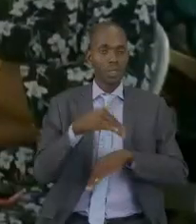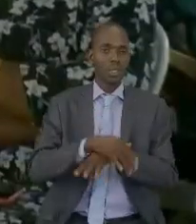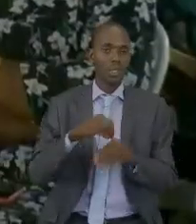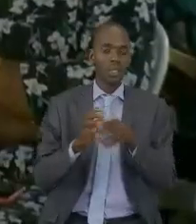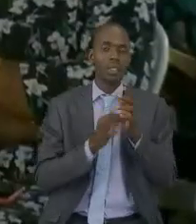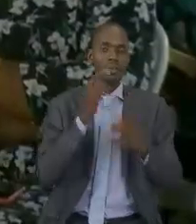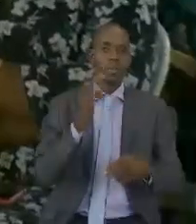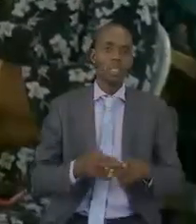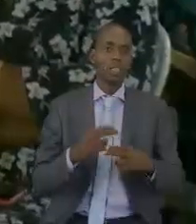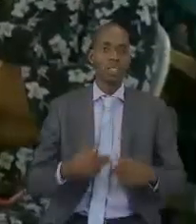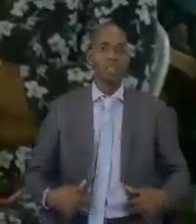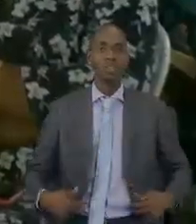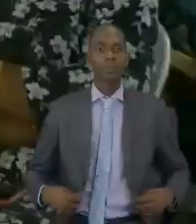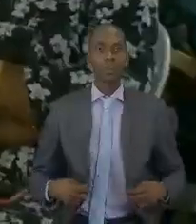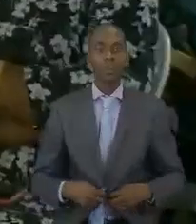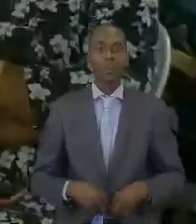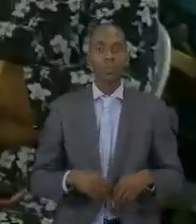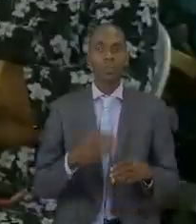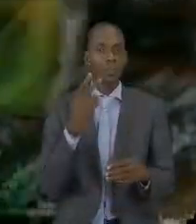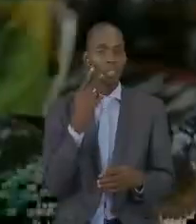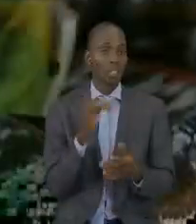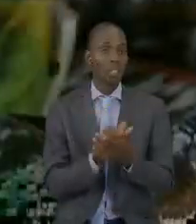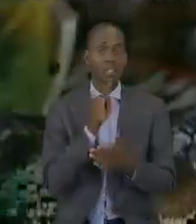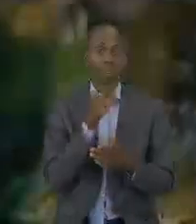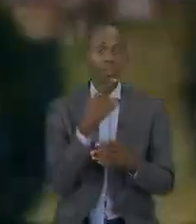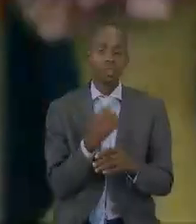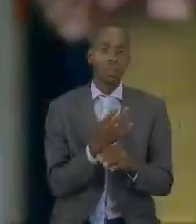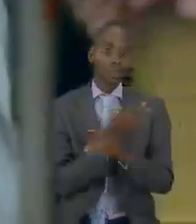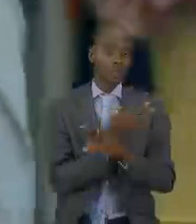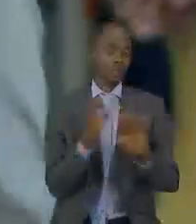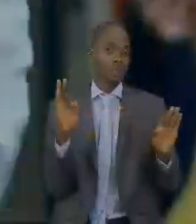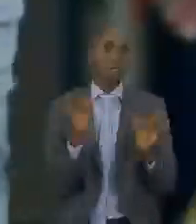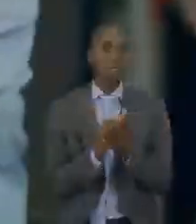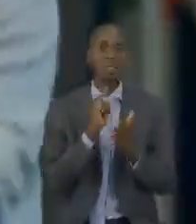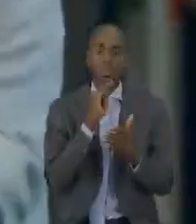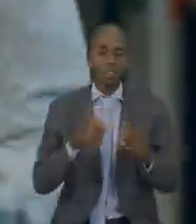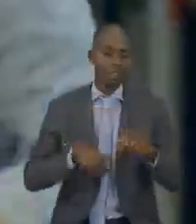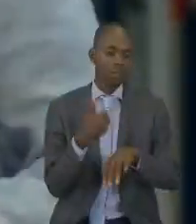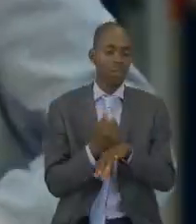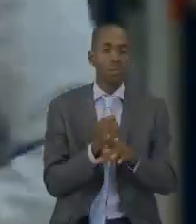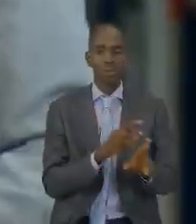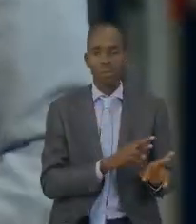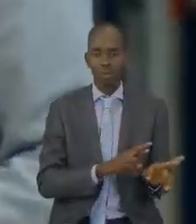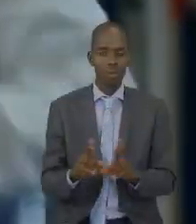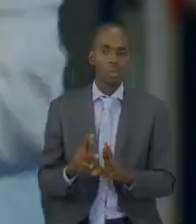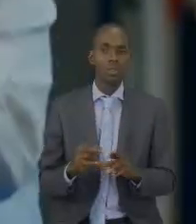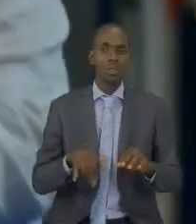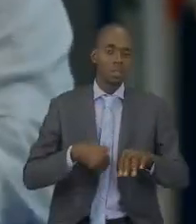Jesus' name. That the freedom, and is settled already, settled by